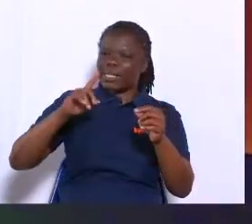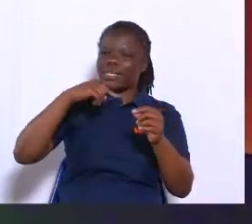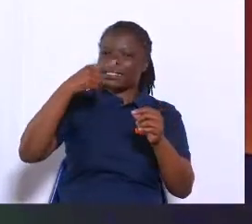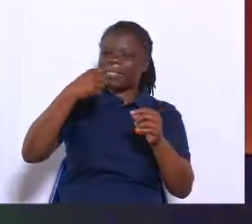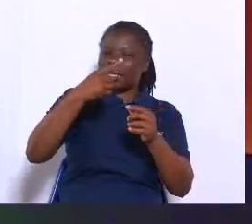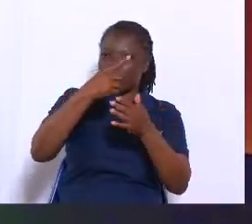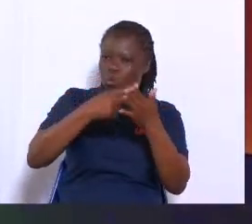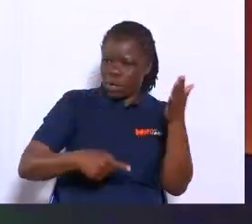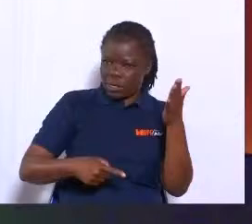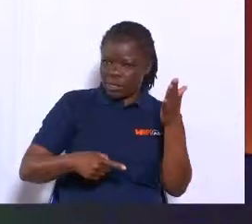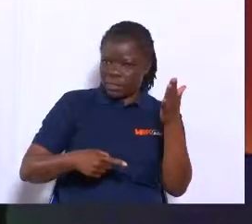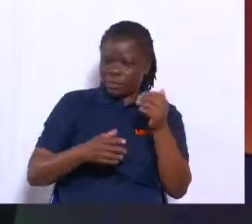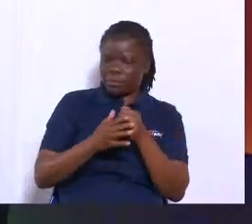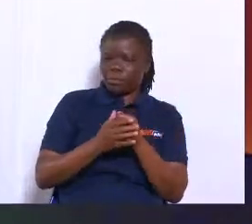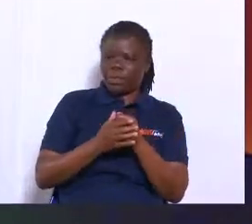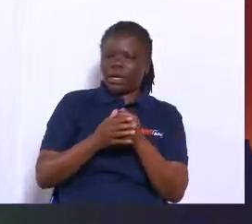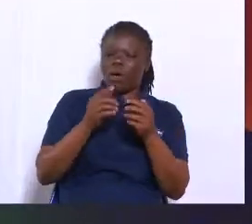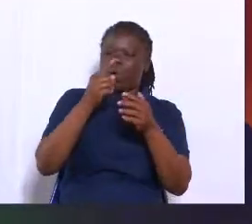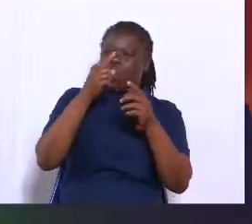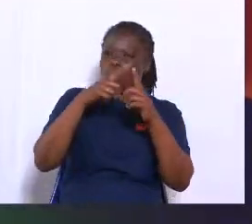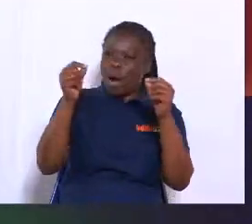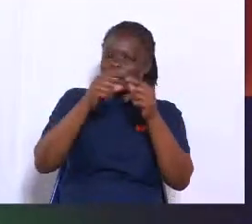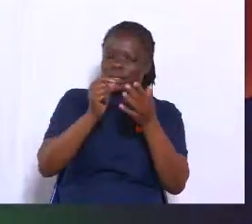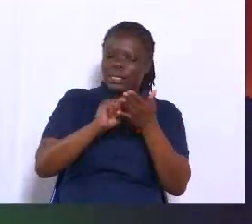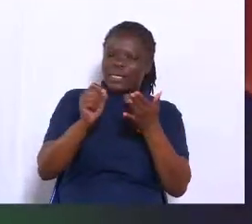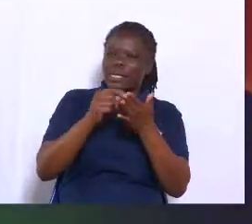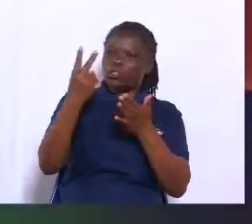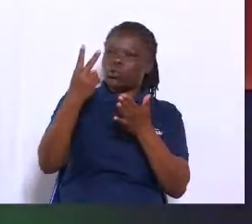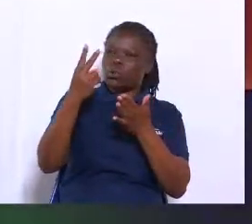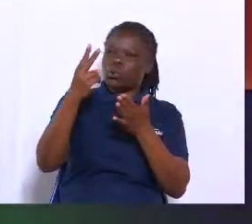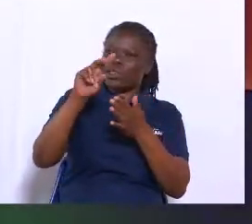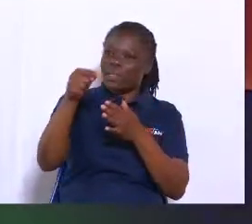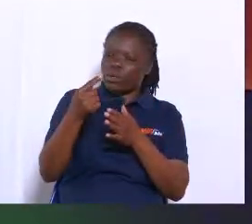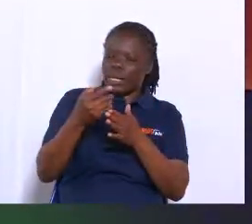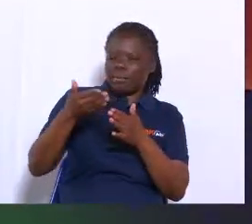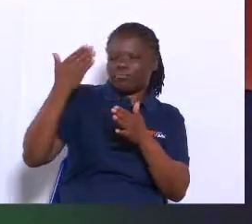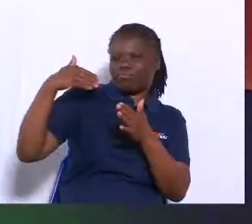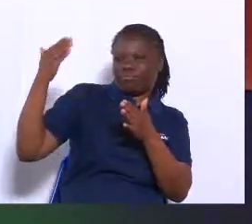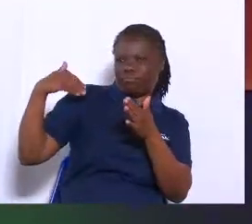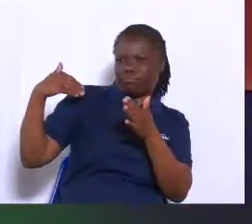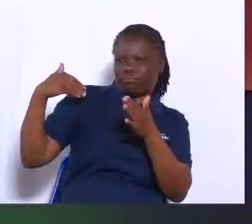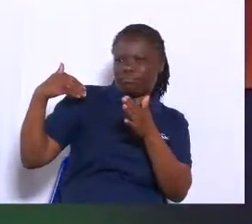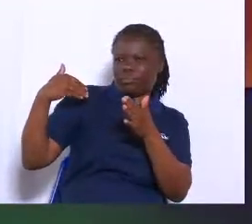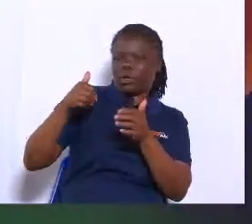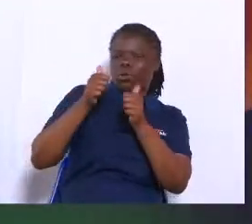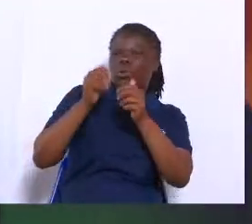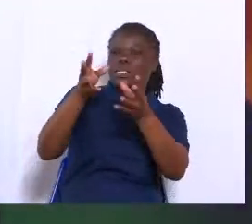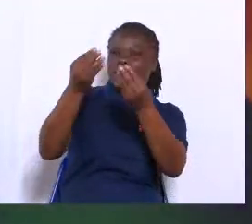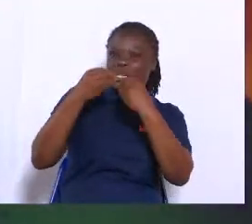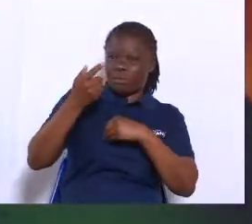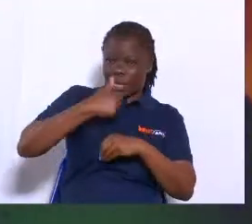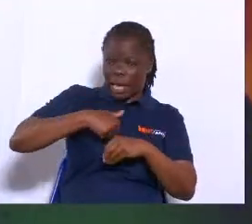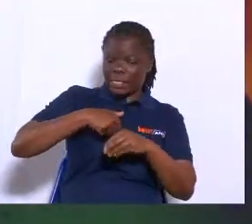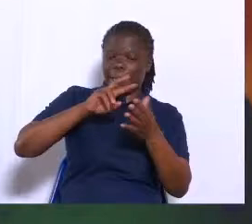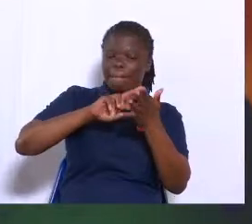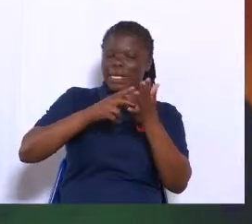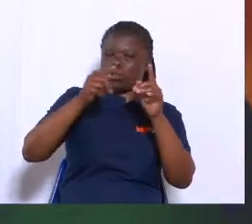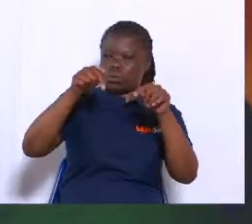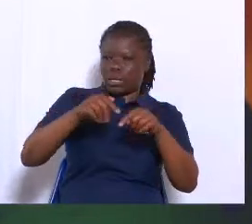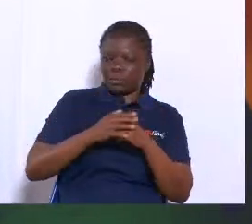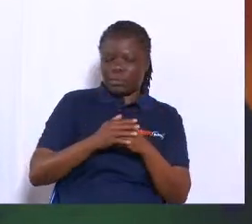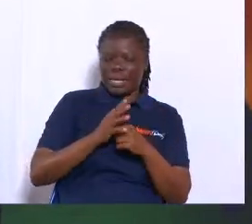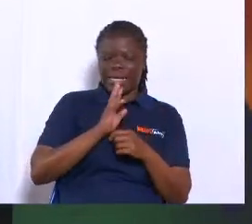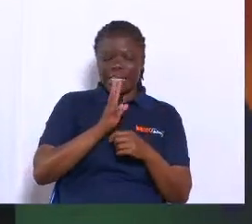written 2,000 years ago, but words written with meaning to us today. Words that speak to our